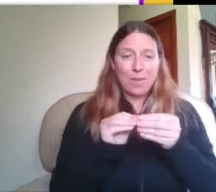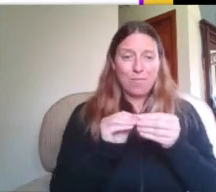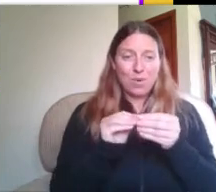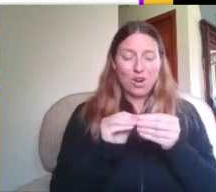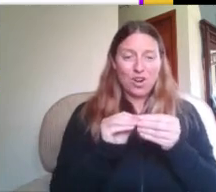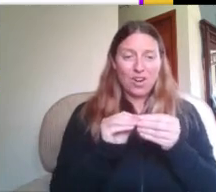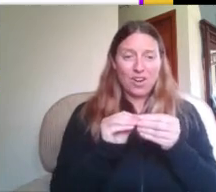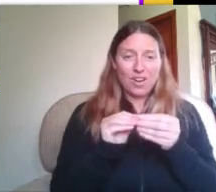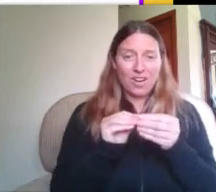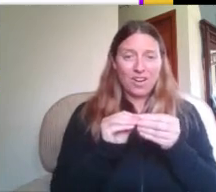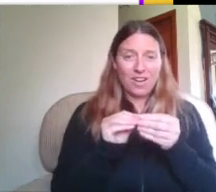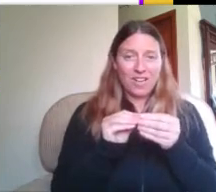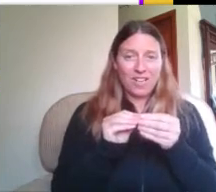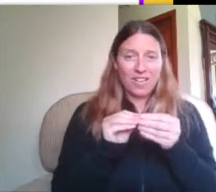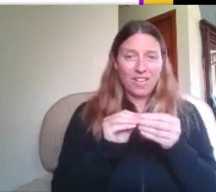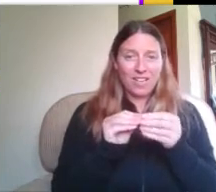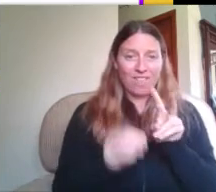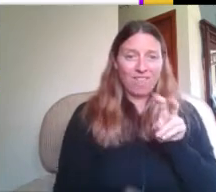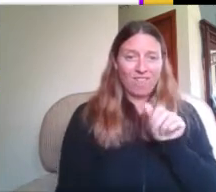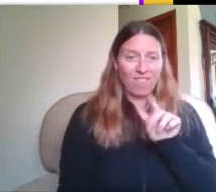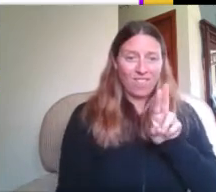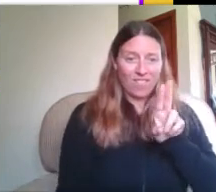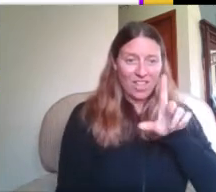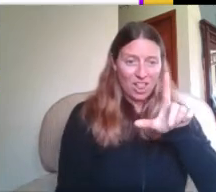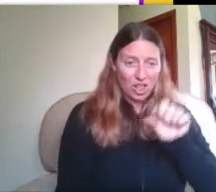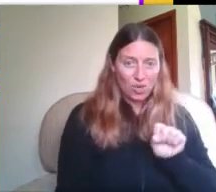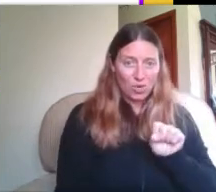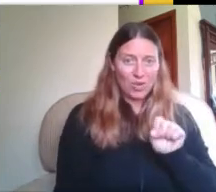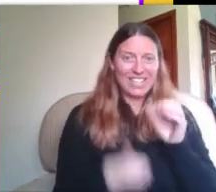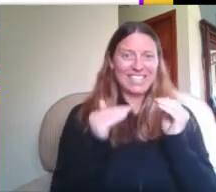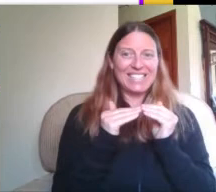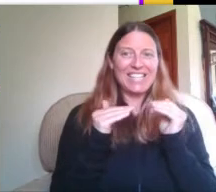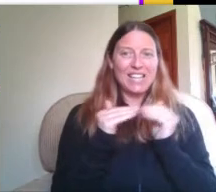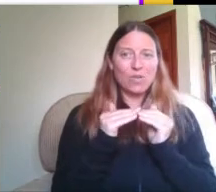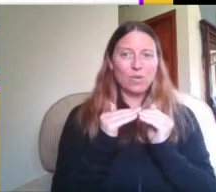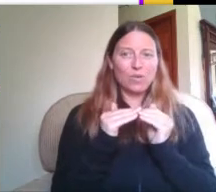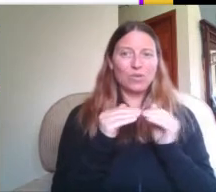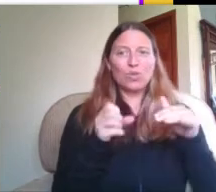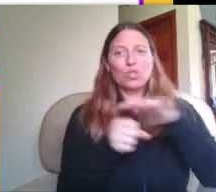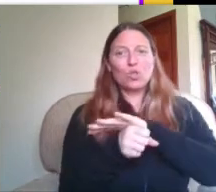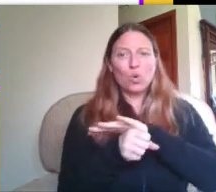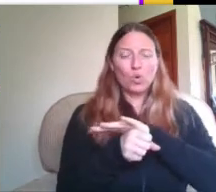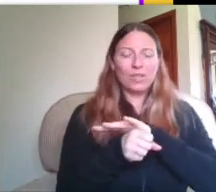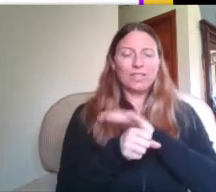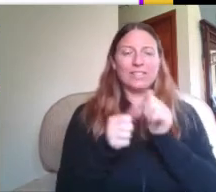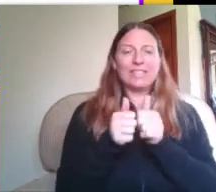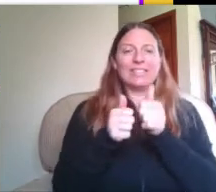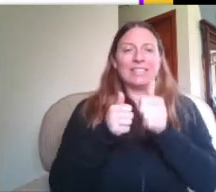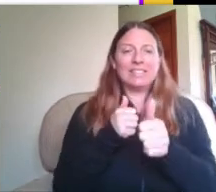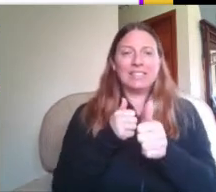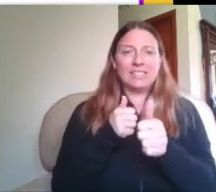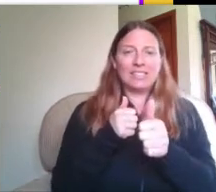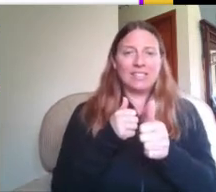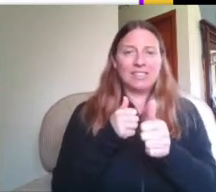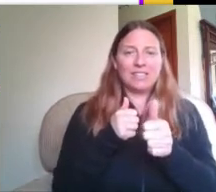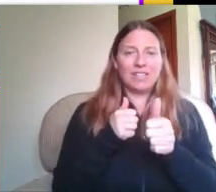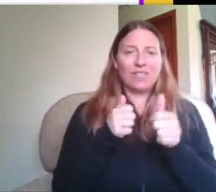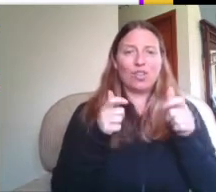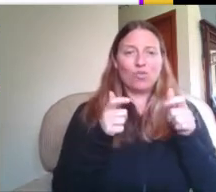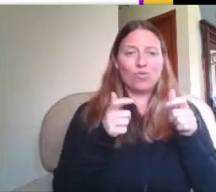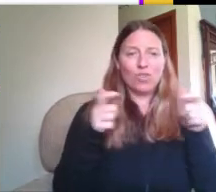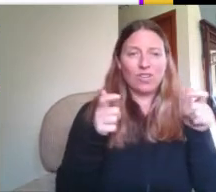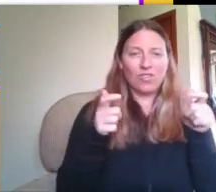equal to the total distance of data values greater than the mean, which was 3 in this